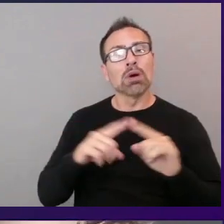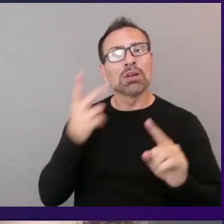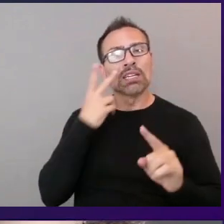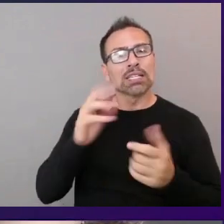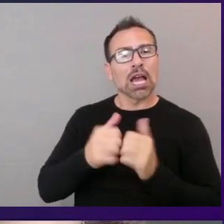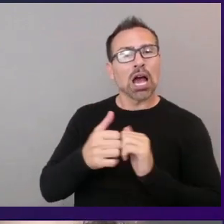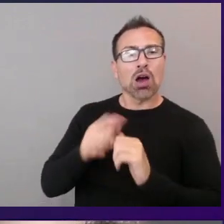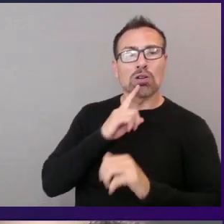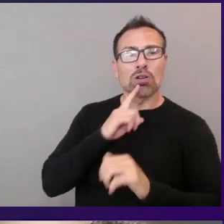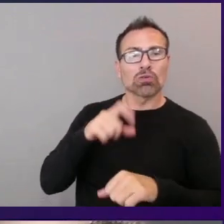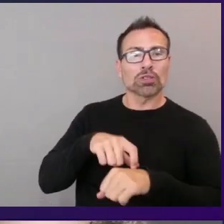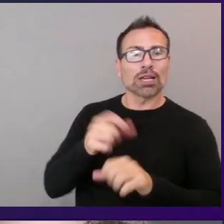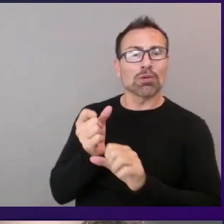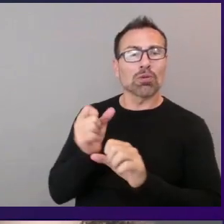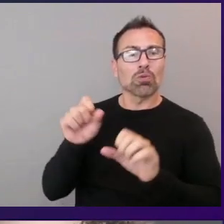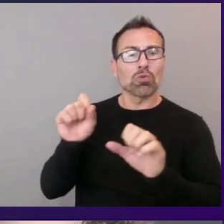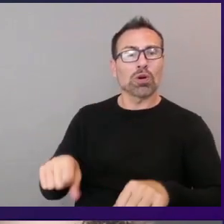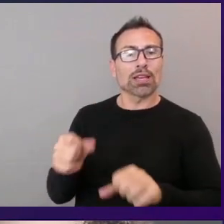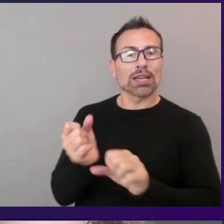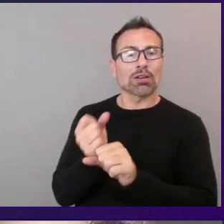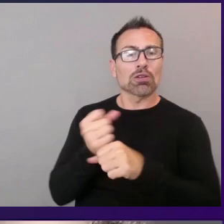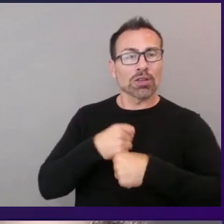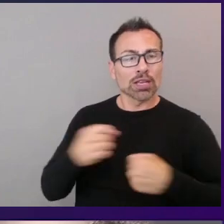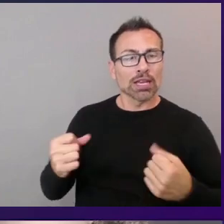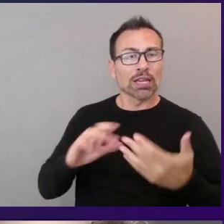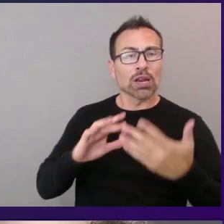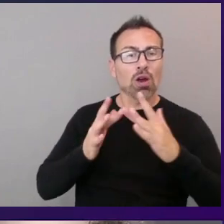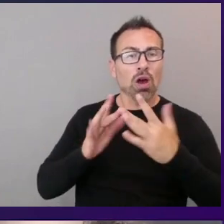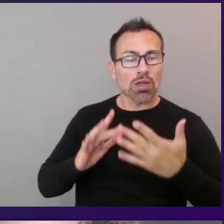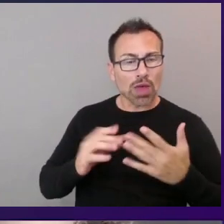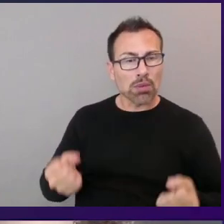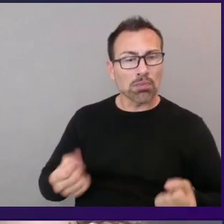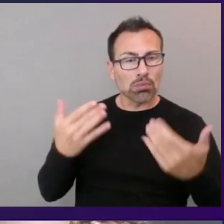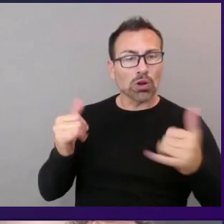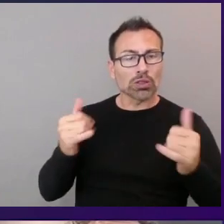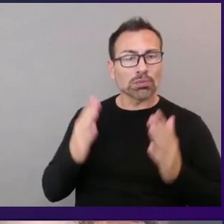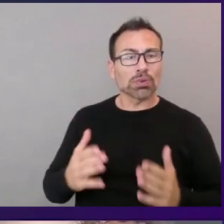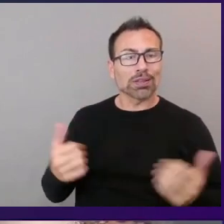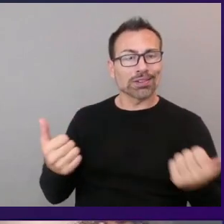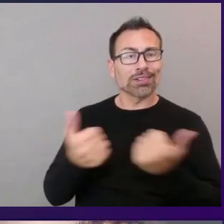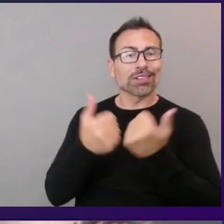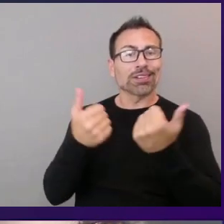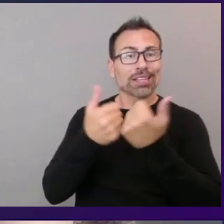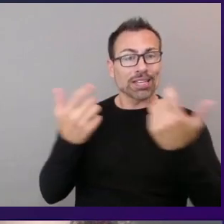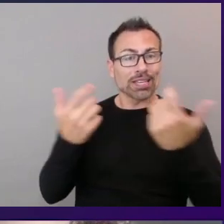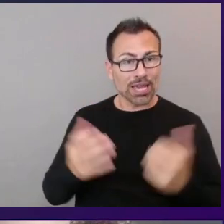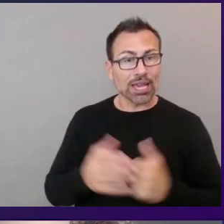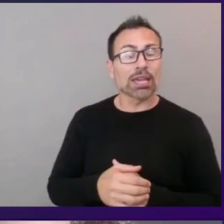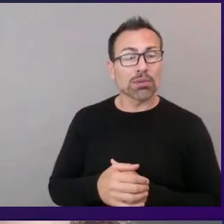online multiplayer game based on turn, and in real time update the UI.